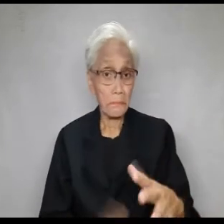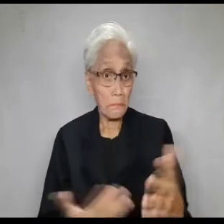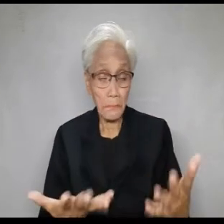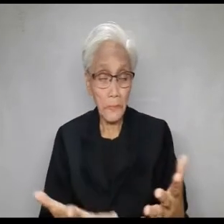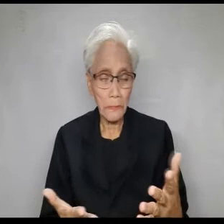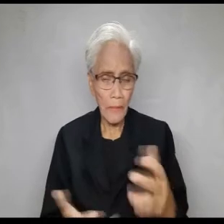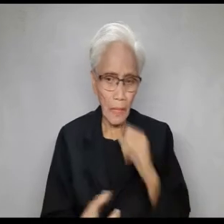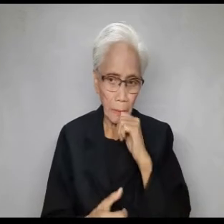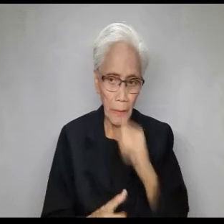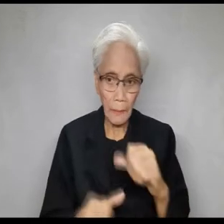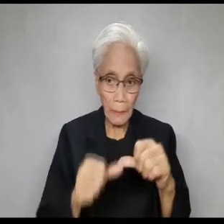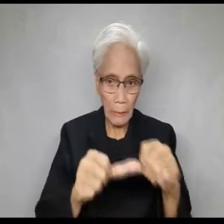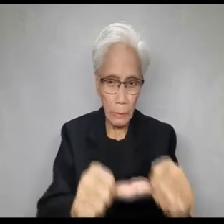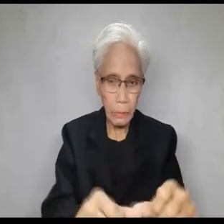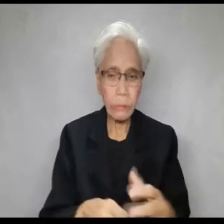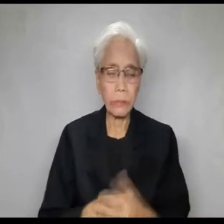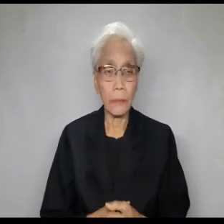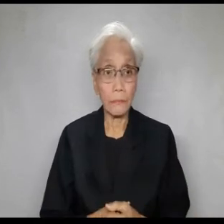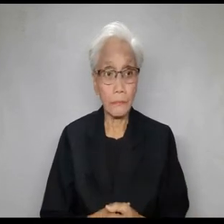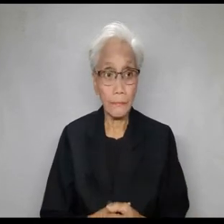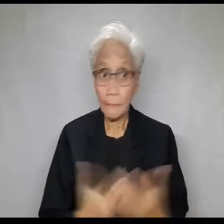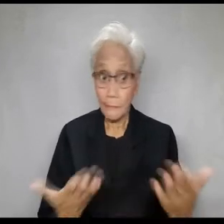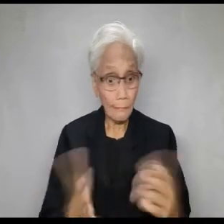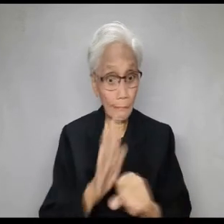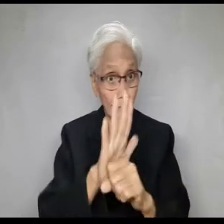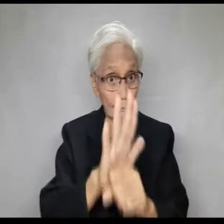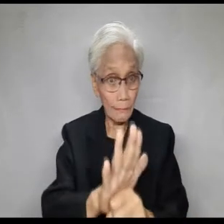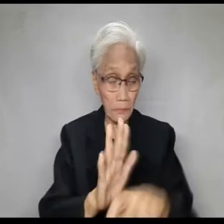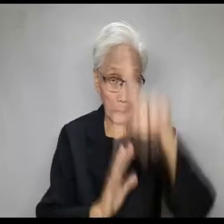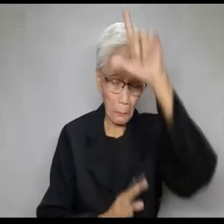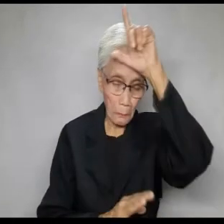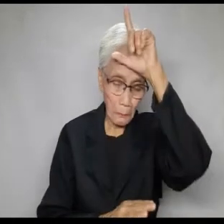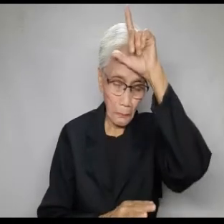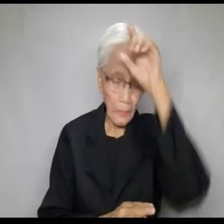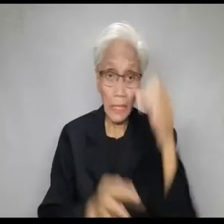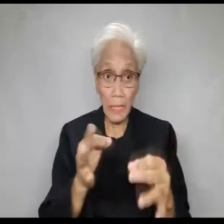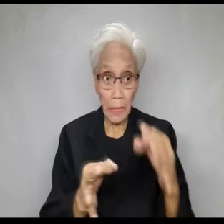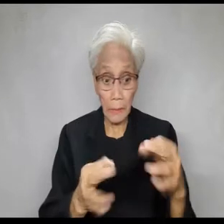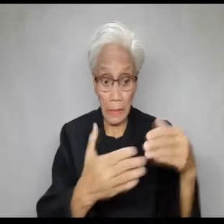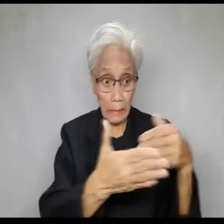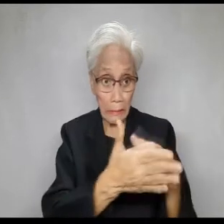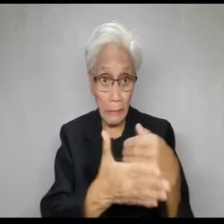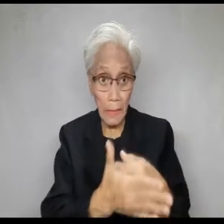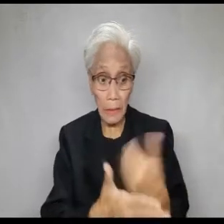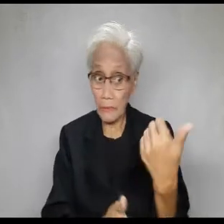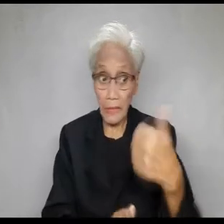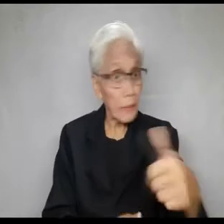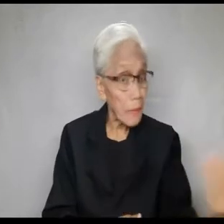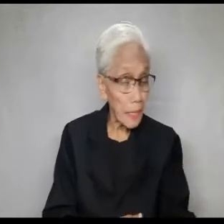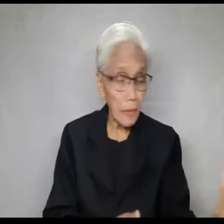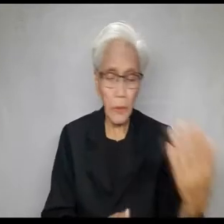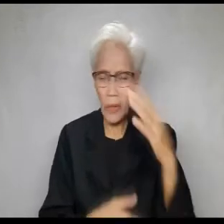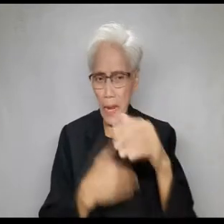deep. And this is the extreme sign of a loser. He or she is intimate with